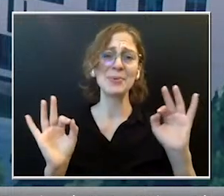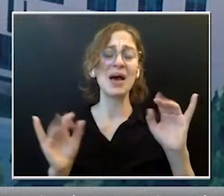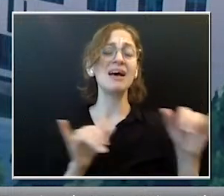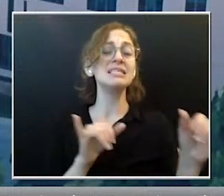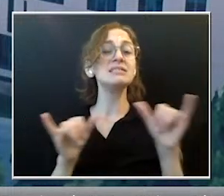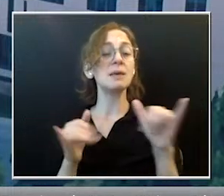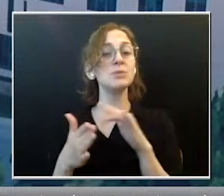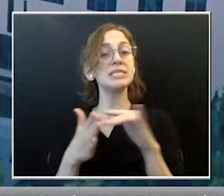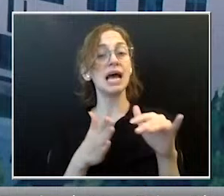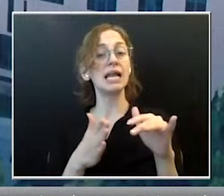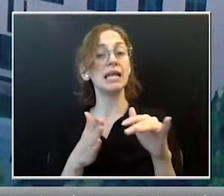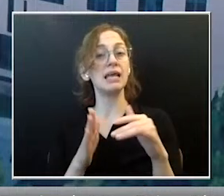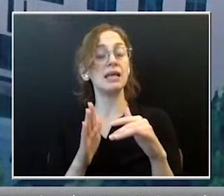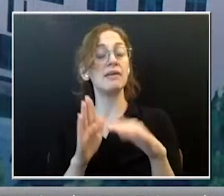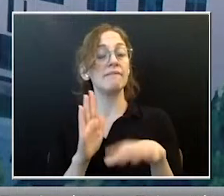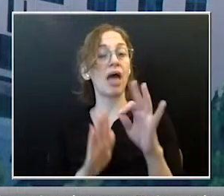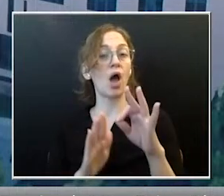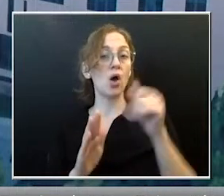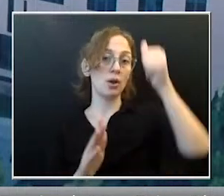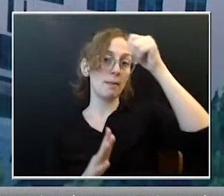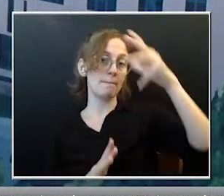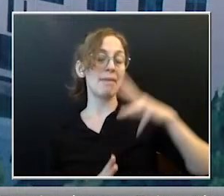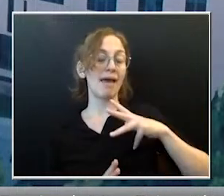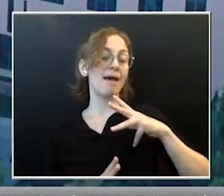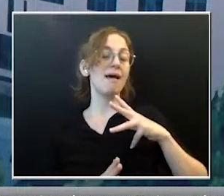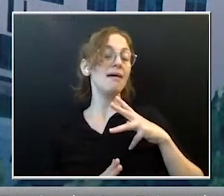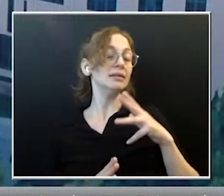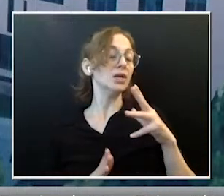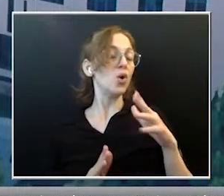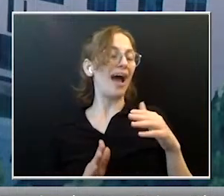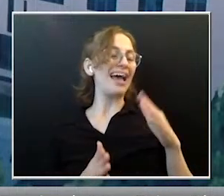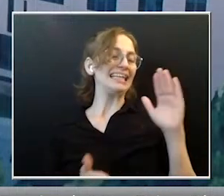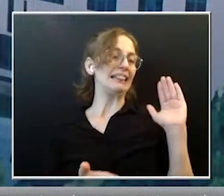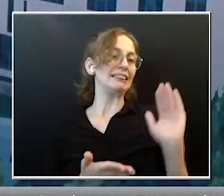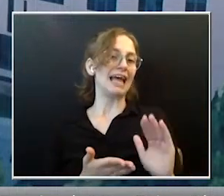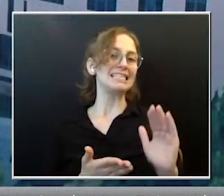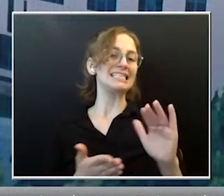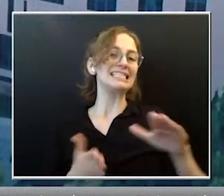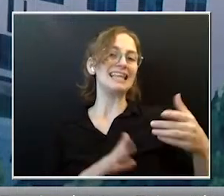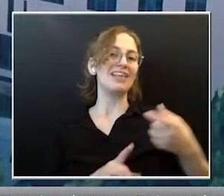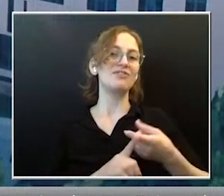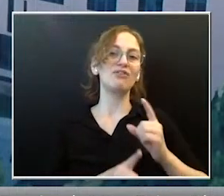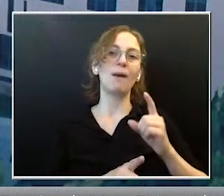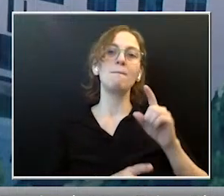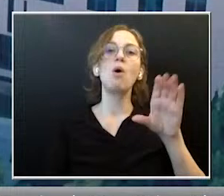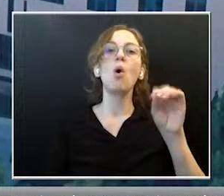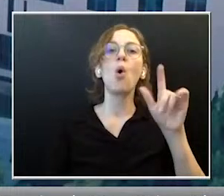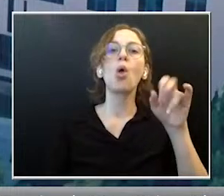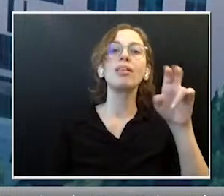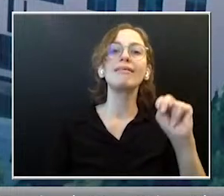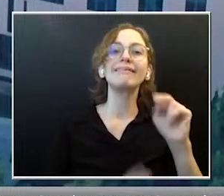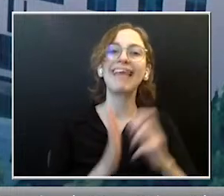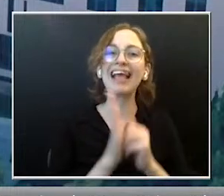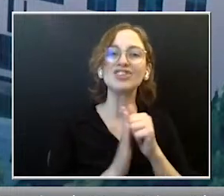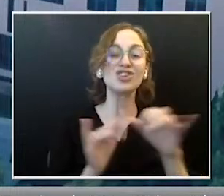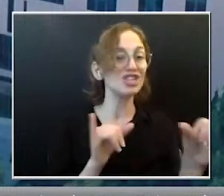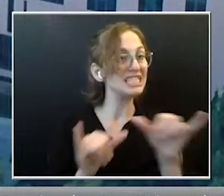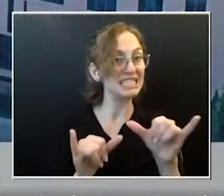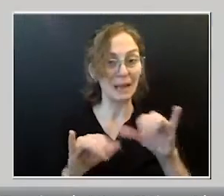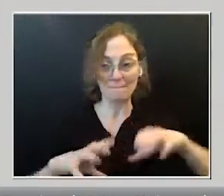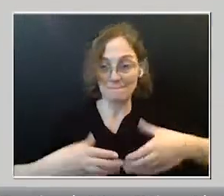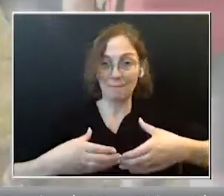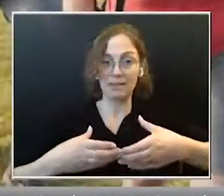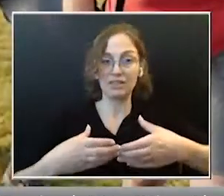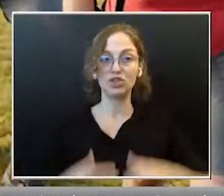disease mortality also showed that there was less death from colon cancer in that same population. It's incredible.